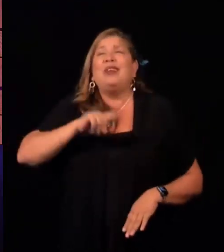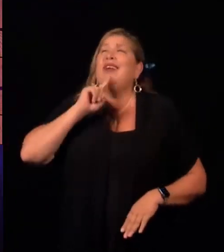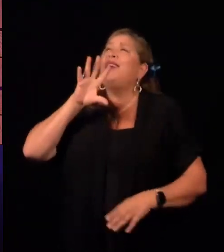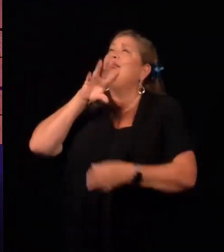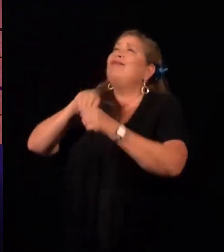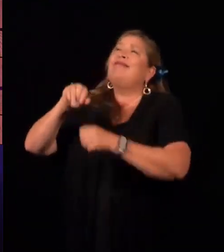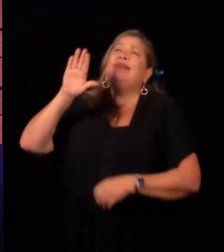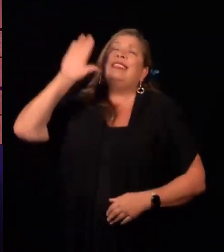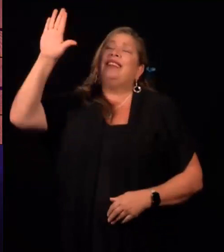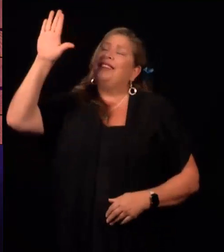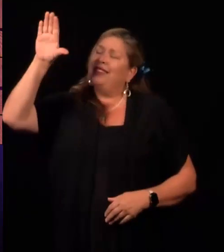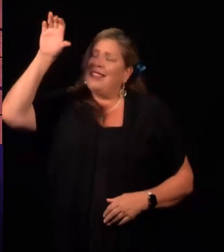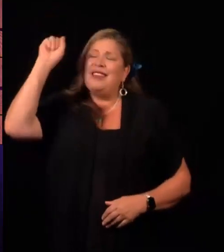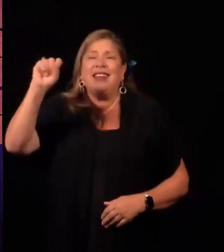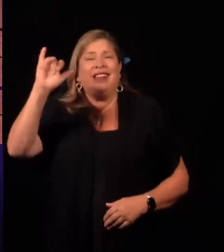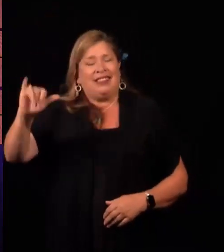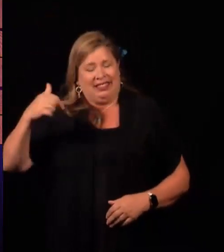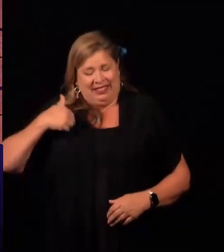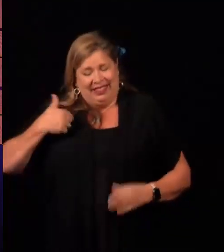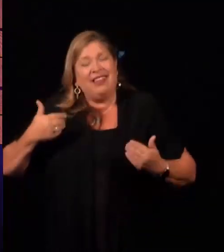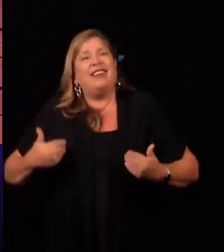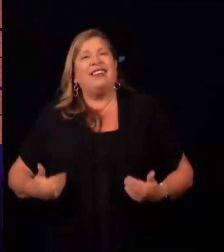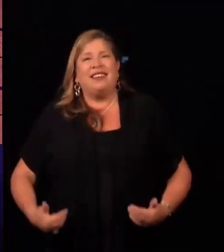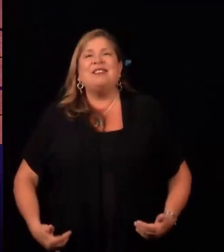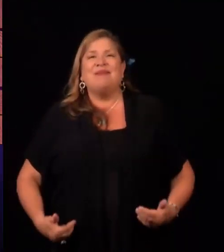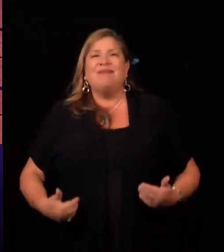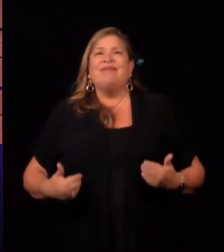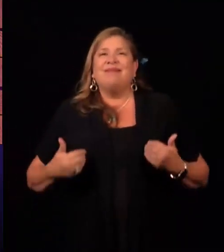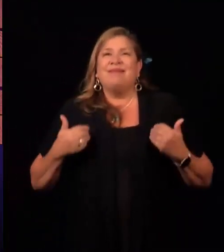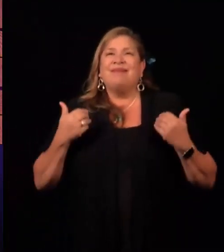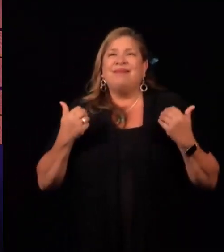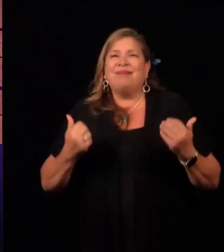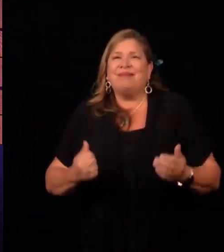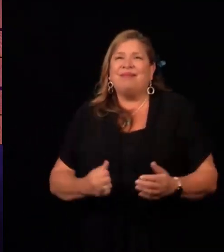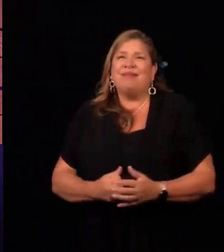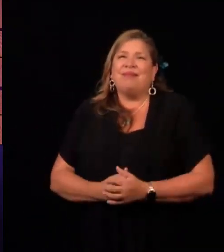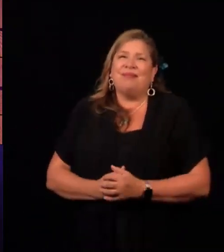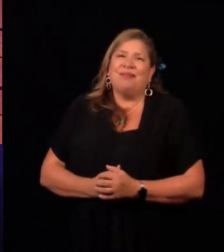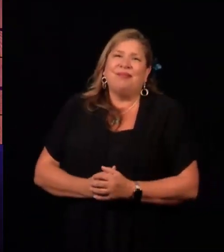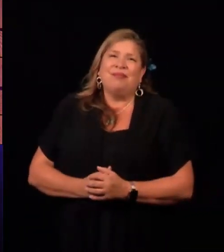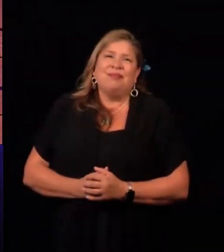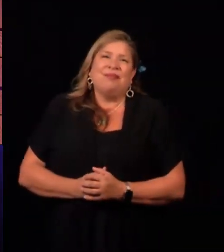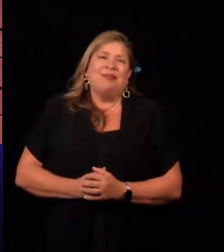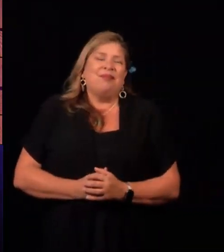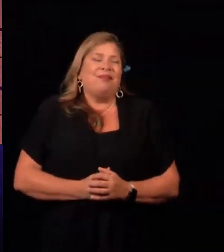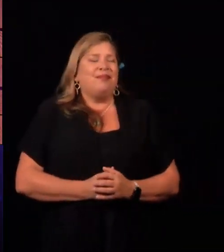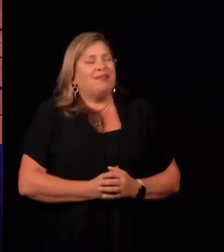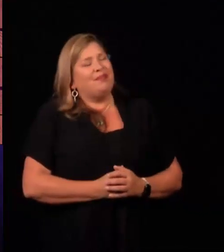child of God. Yes, I